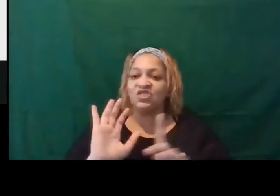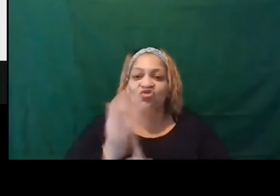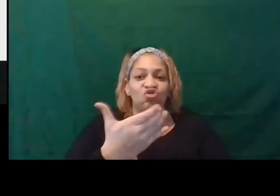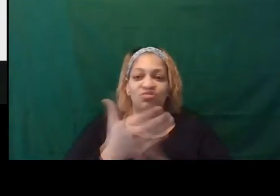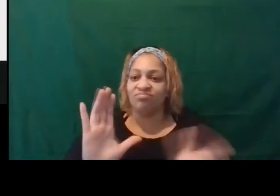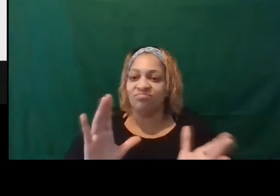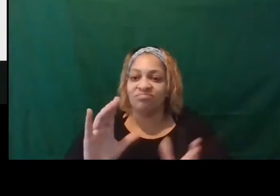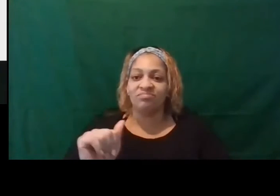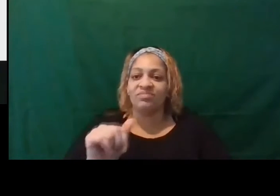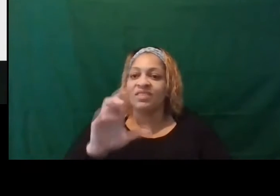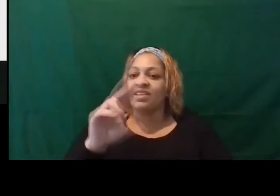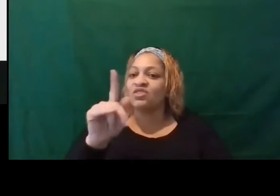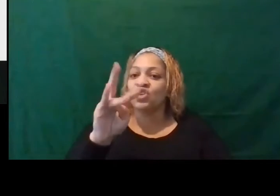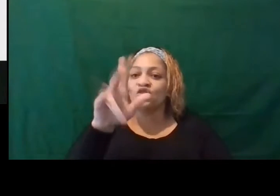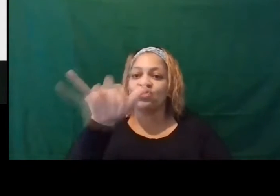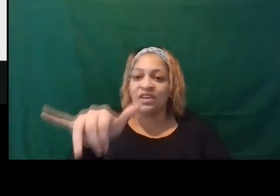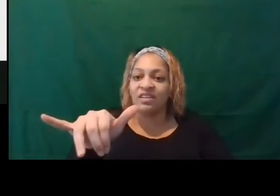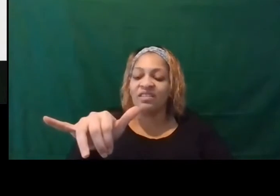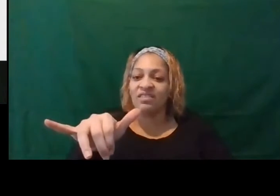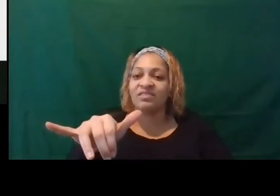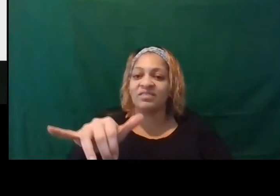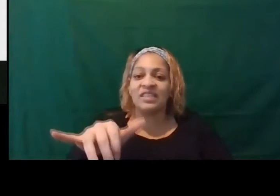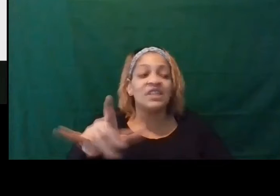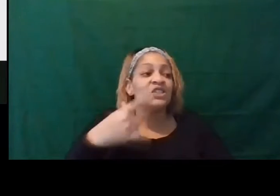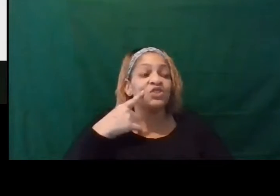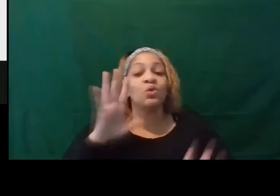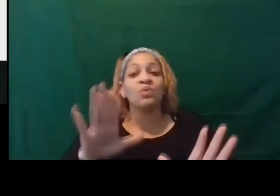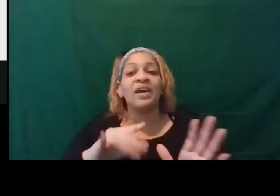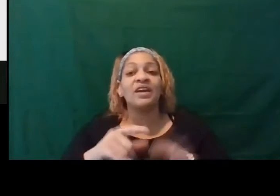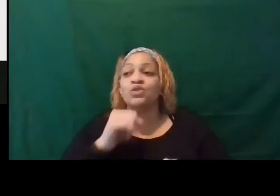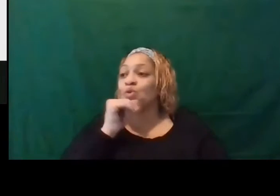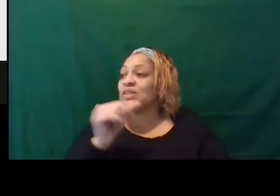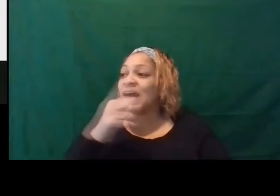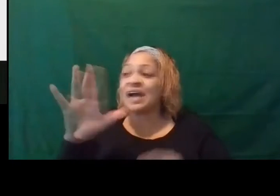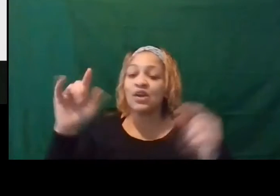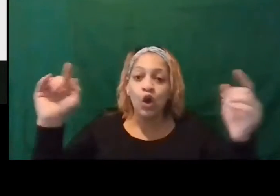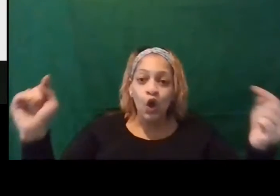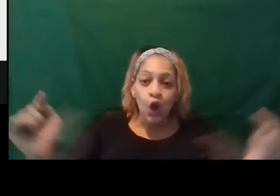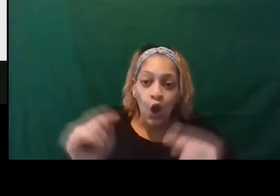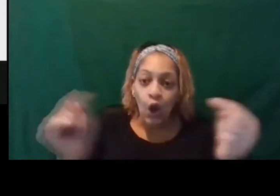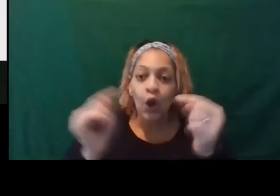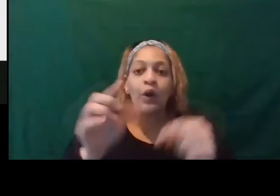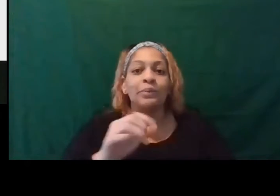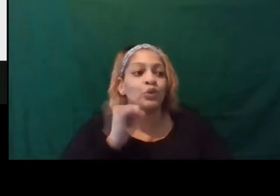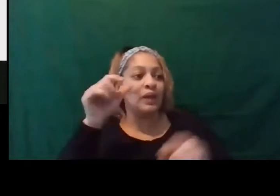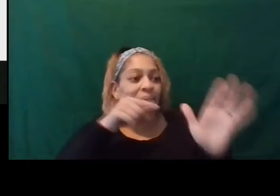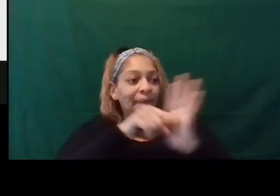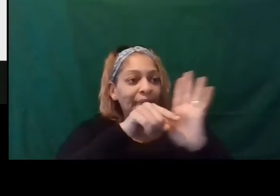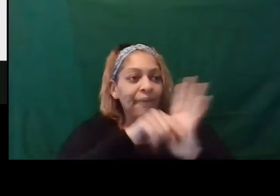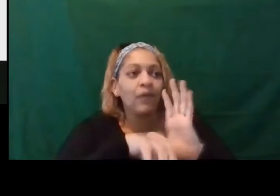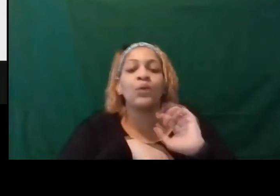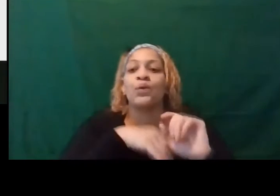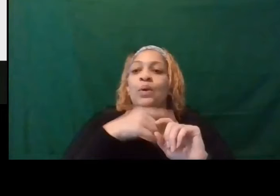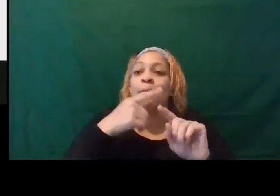And in the Buddha Dharma, the idea is the same. So it says, do not harm, do not cause harm to anyone, do not kill. But